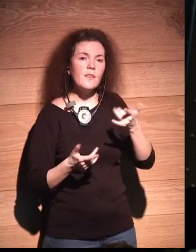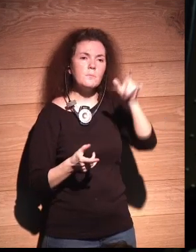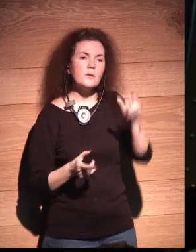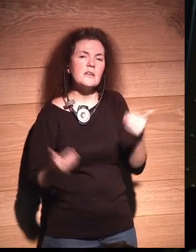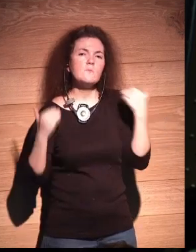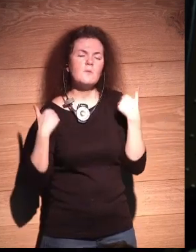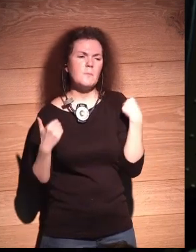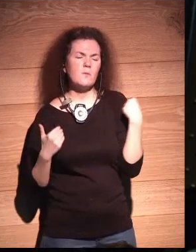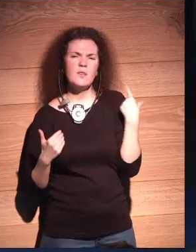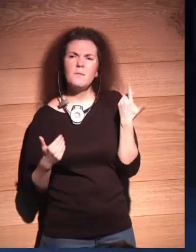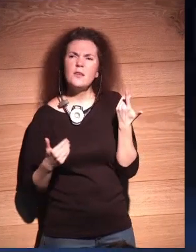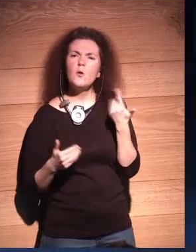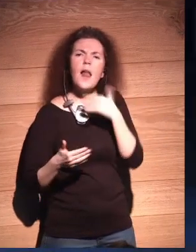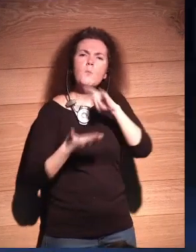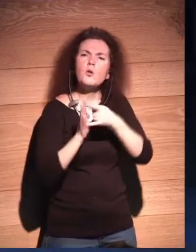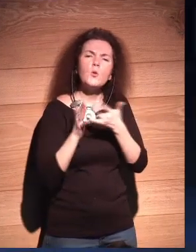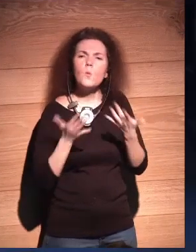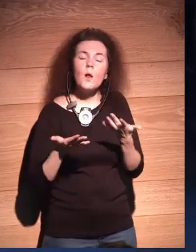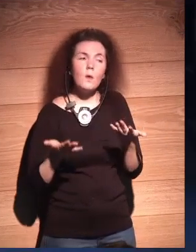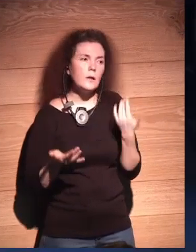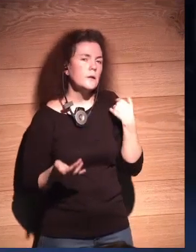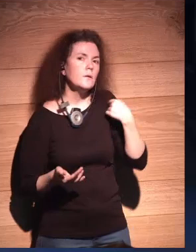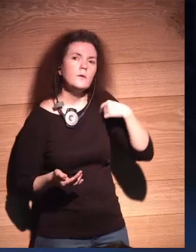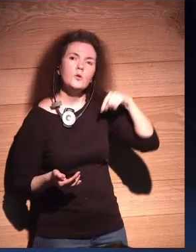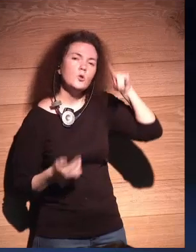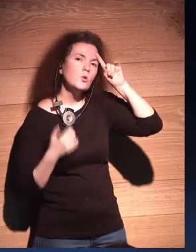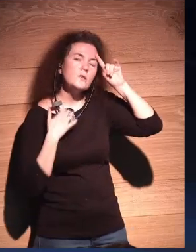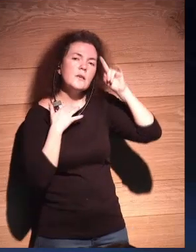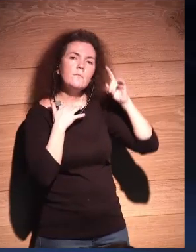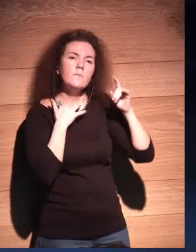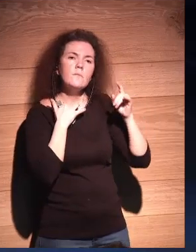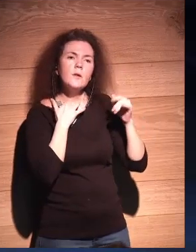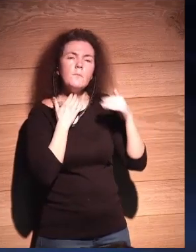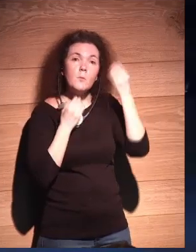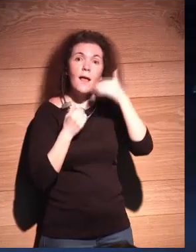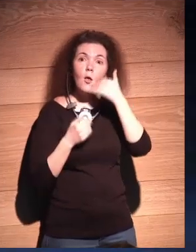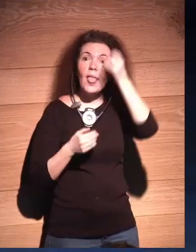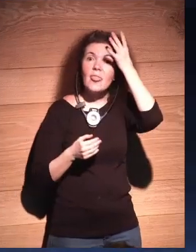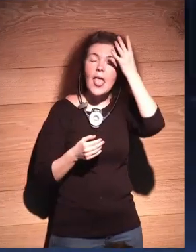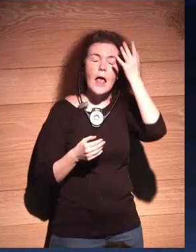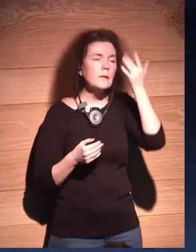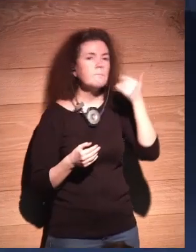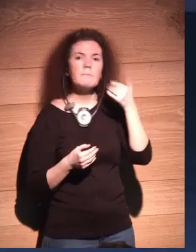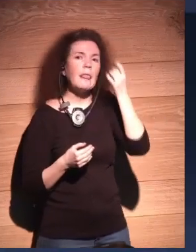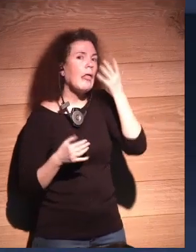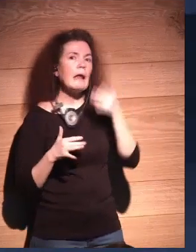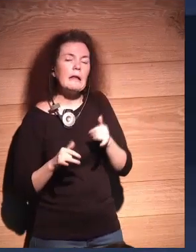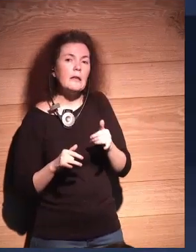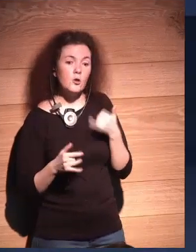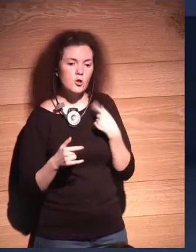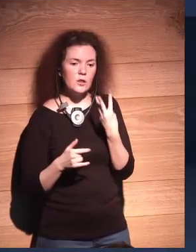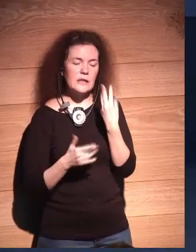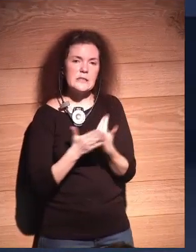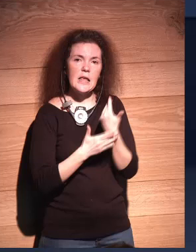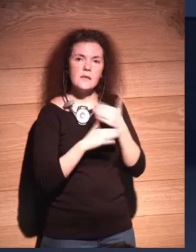project?" And I was like, "I don't know yet. Do you have an idea?" "Not really." And so I was there 3 days, and finally